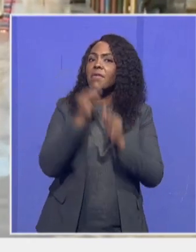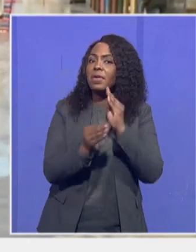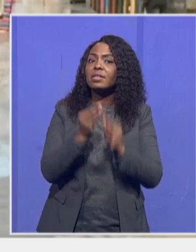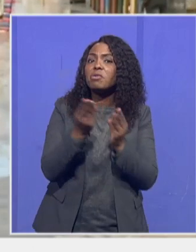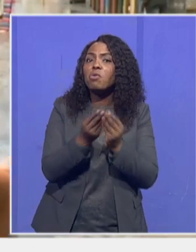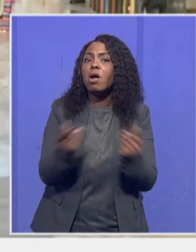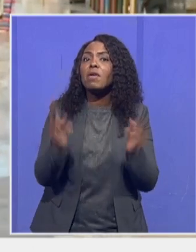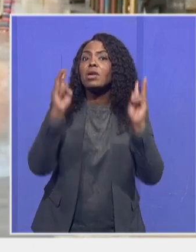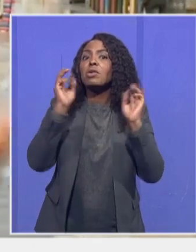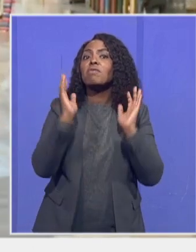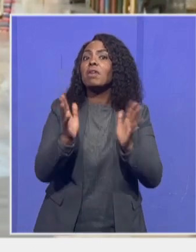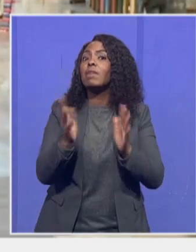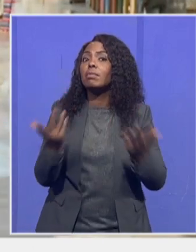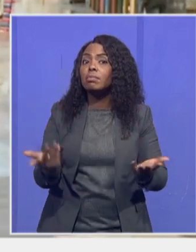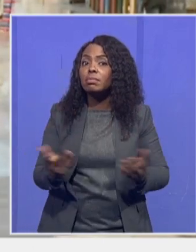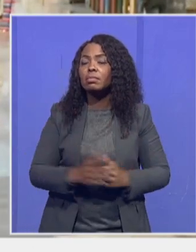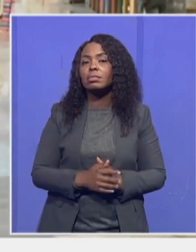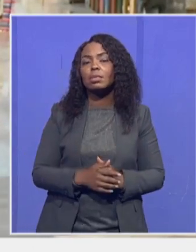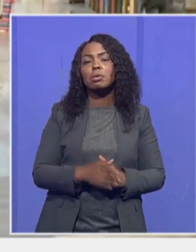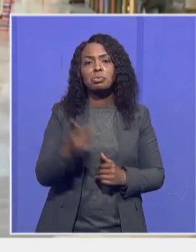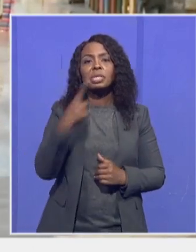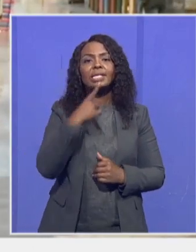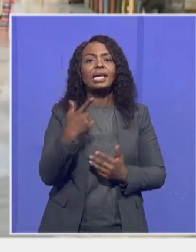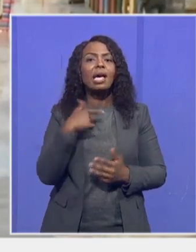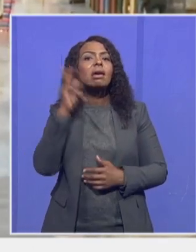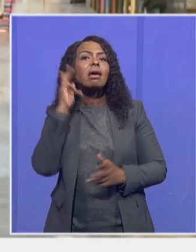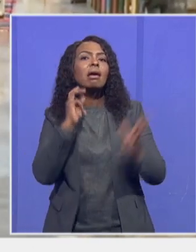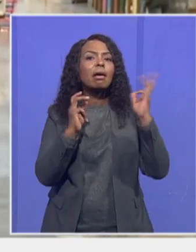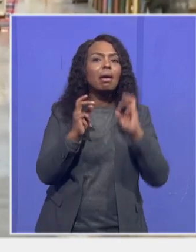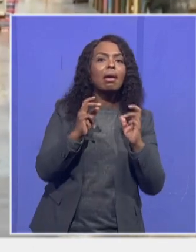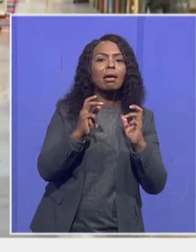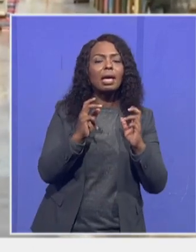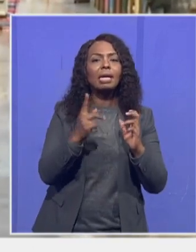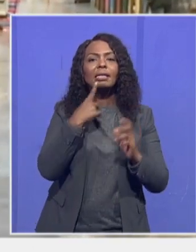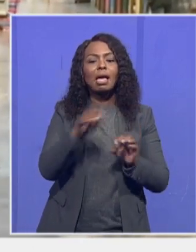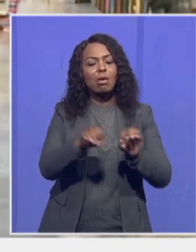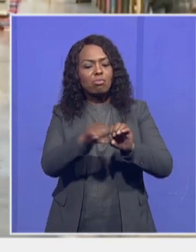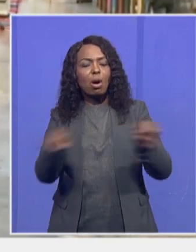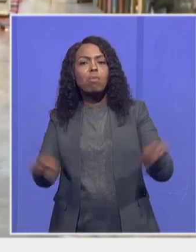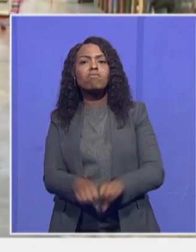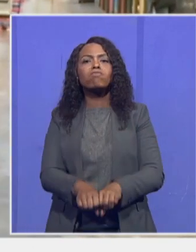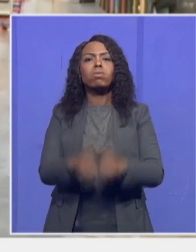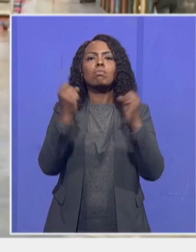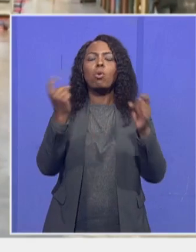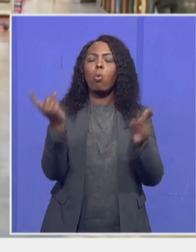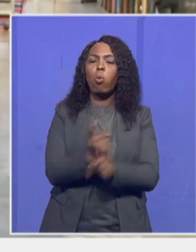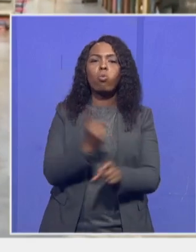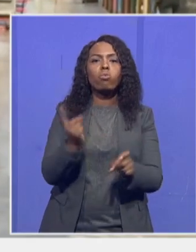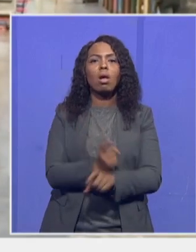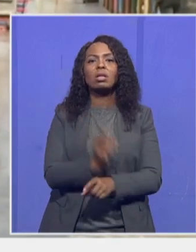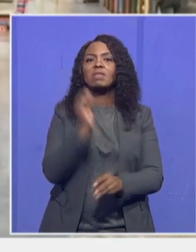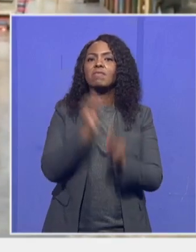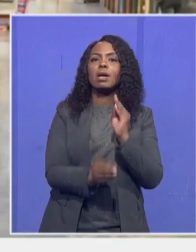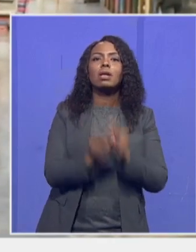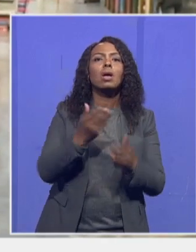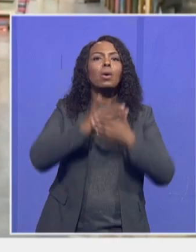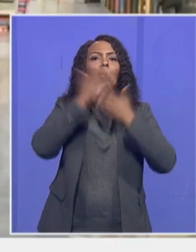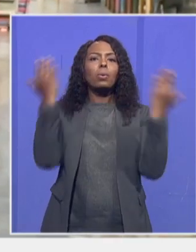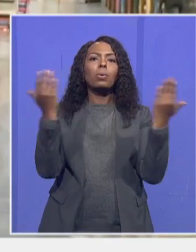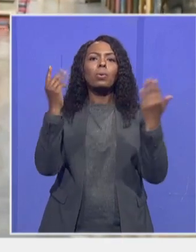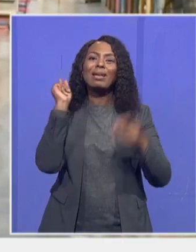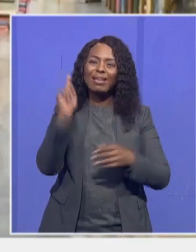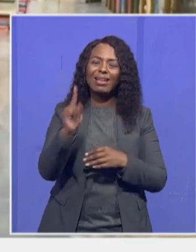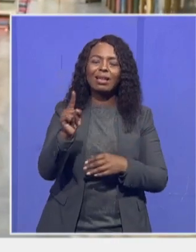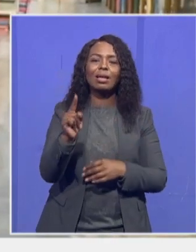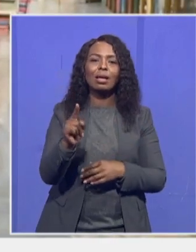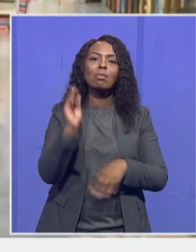this issue, because as you're saying, we've heard before that the drainage system has always been raised as the main issue